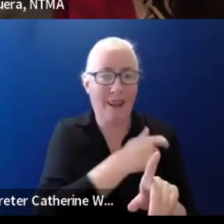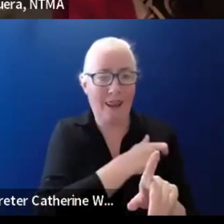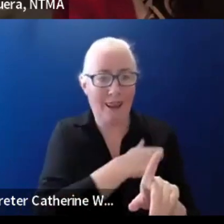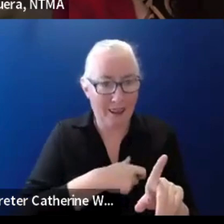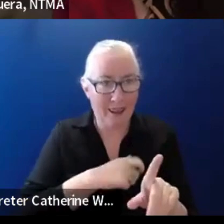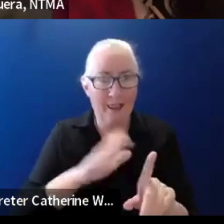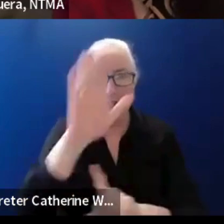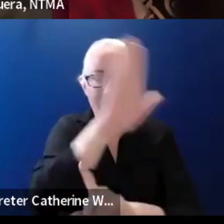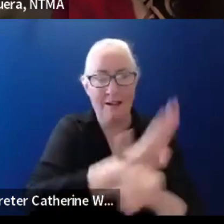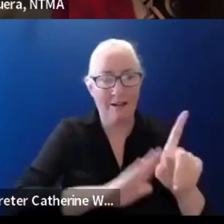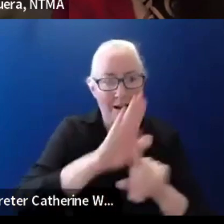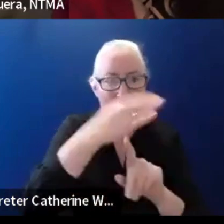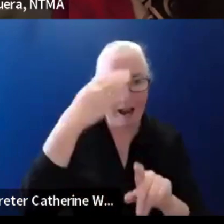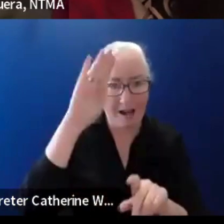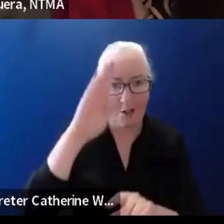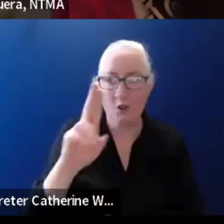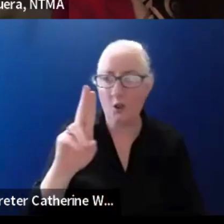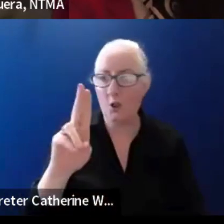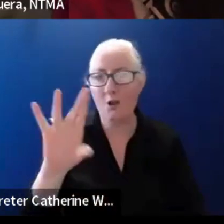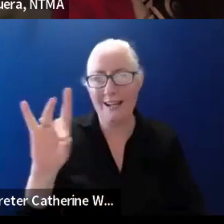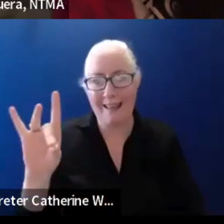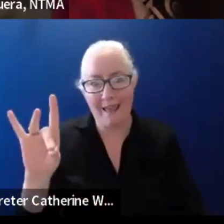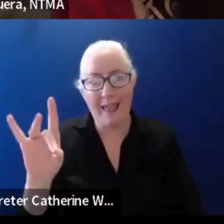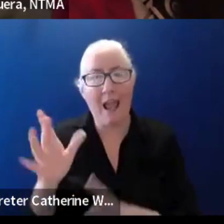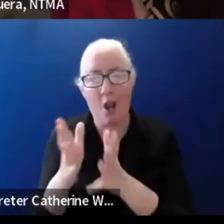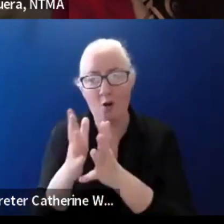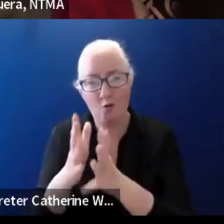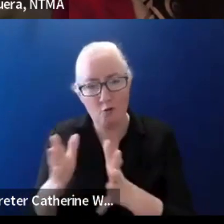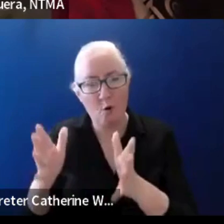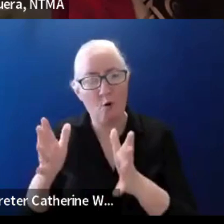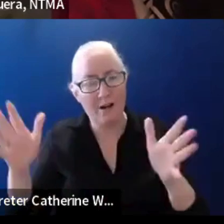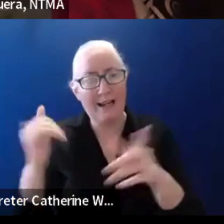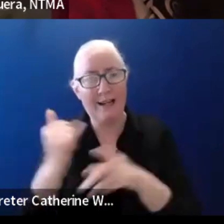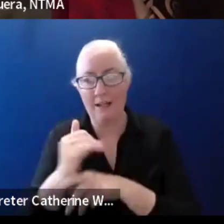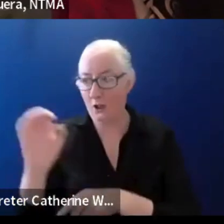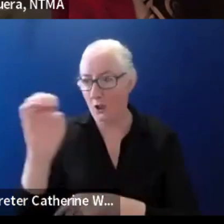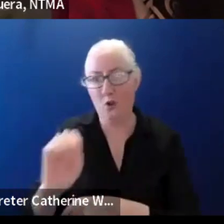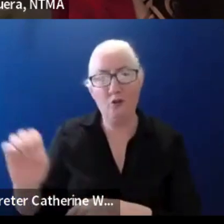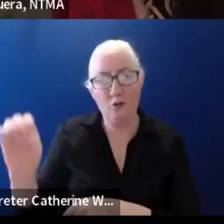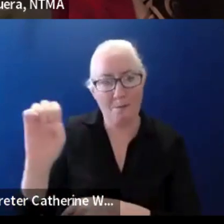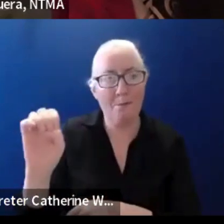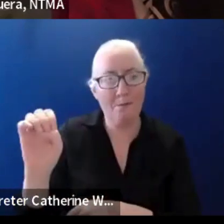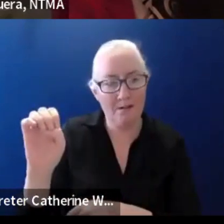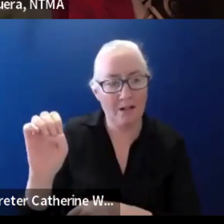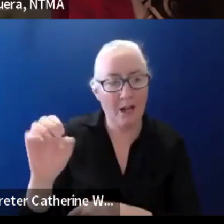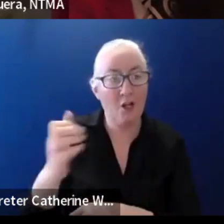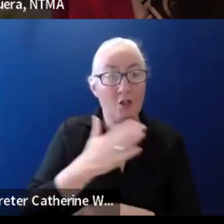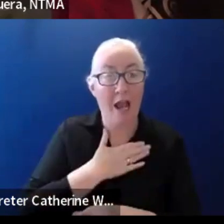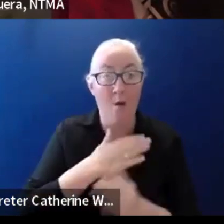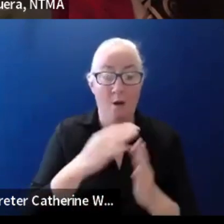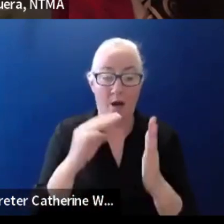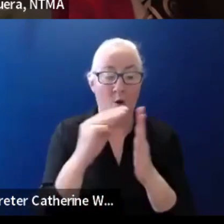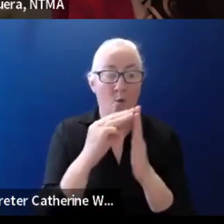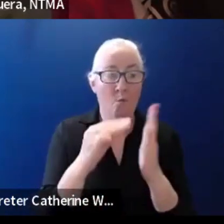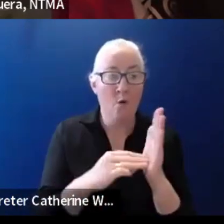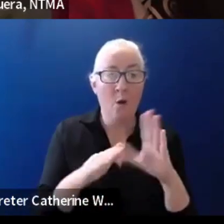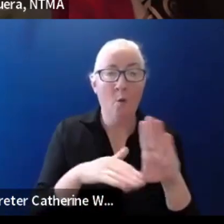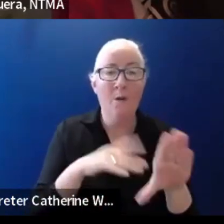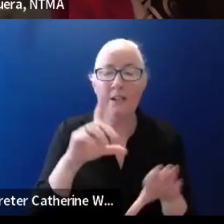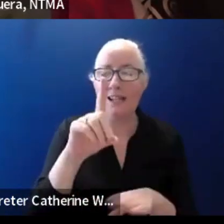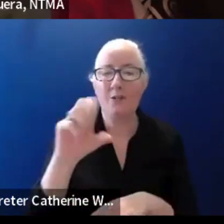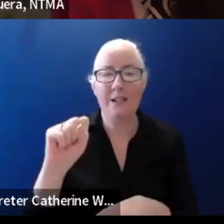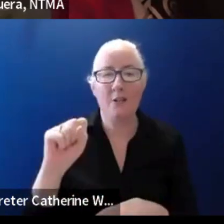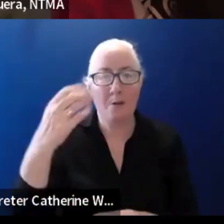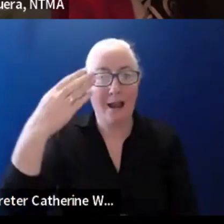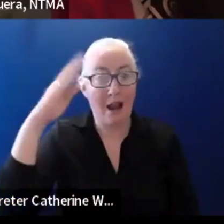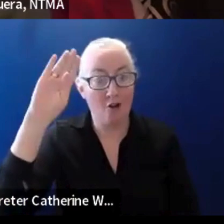across Ireland, the UK, and growing in Europe. And I suppose our program with Down Syndrome Ireland,